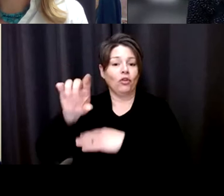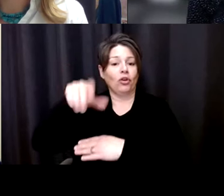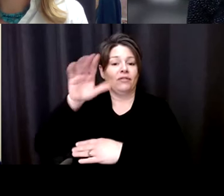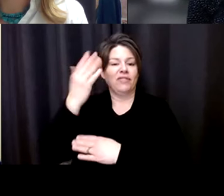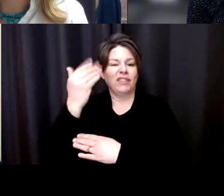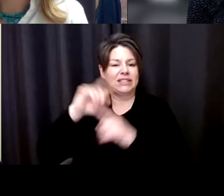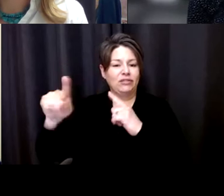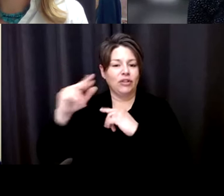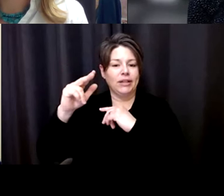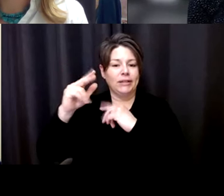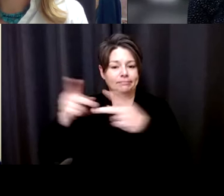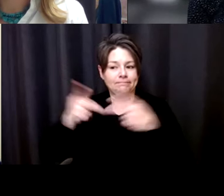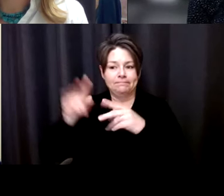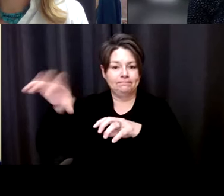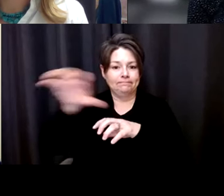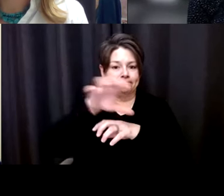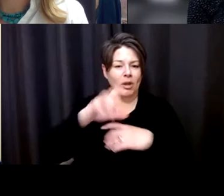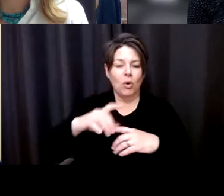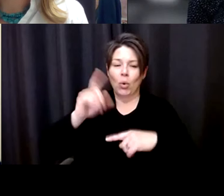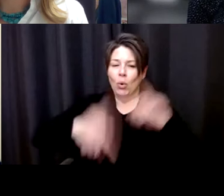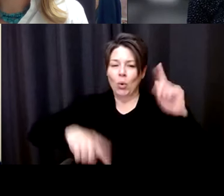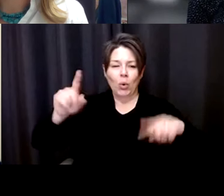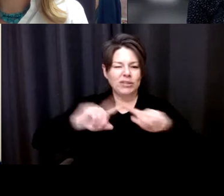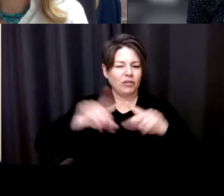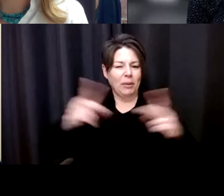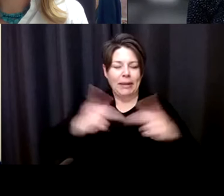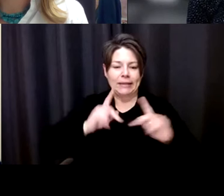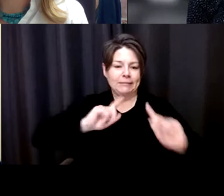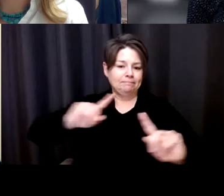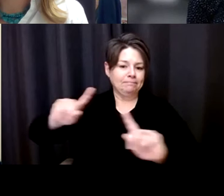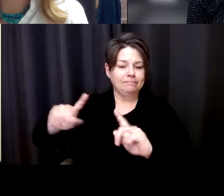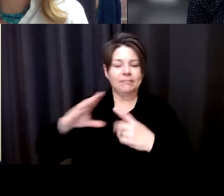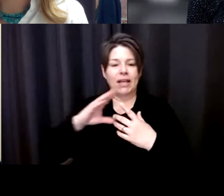nationally. A full color catalog accompanies the exhibition.